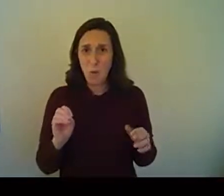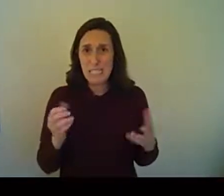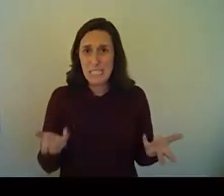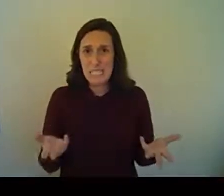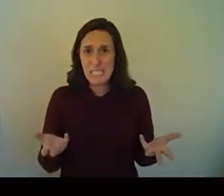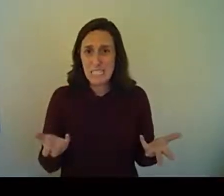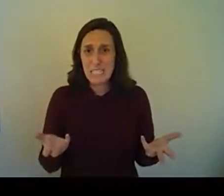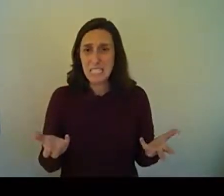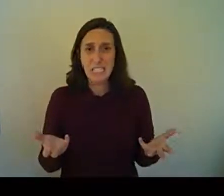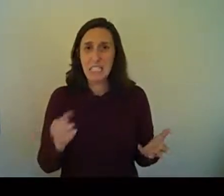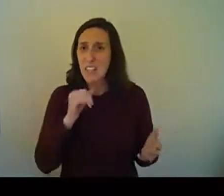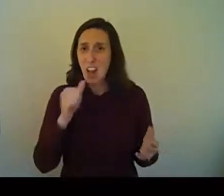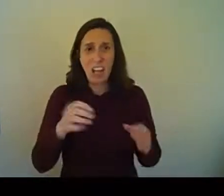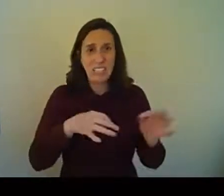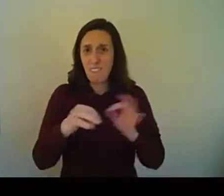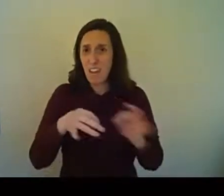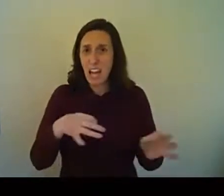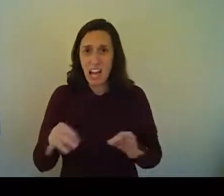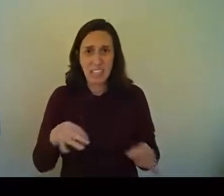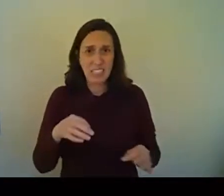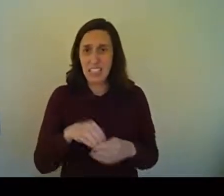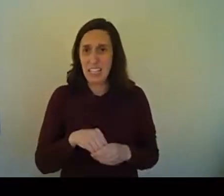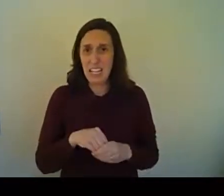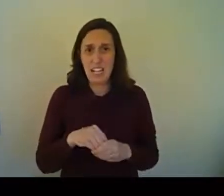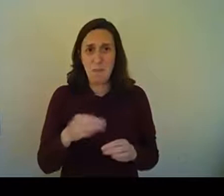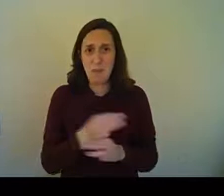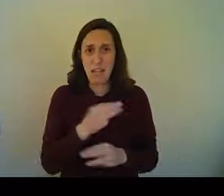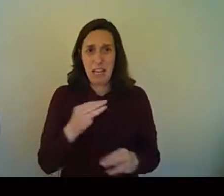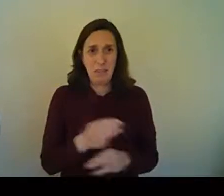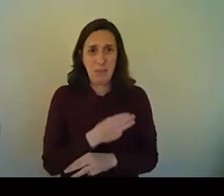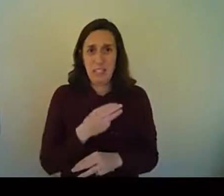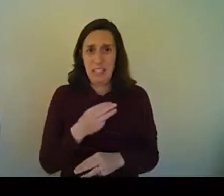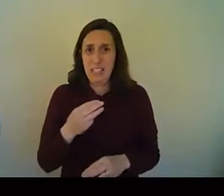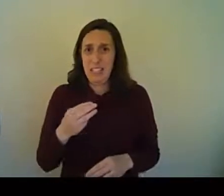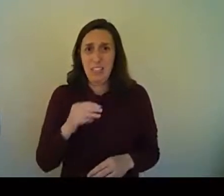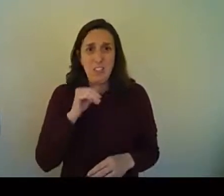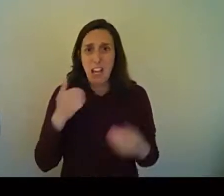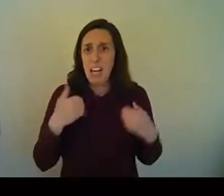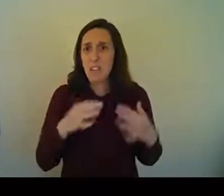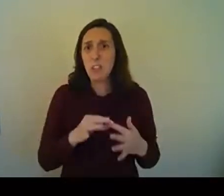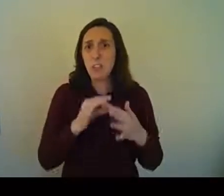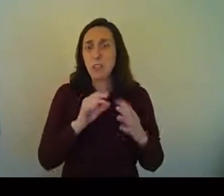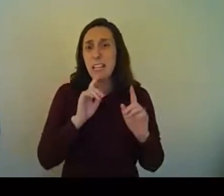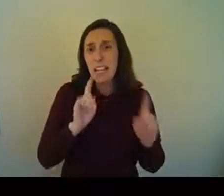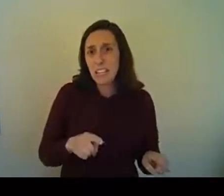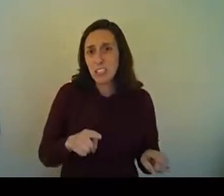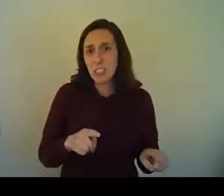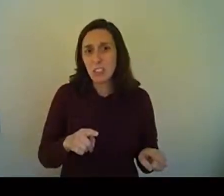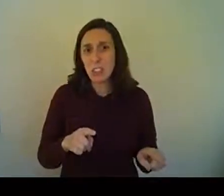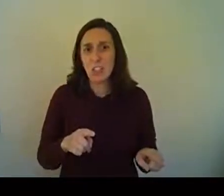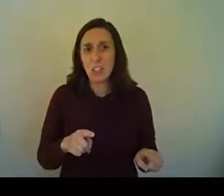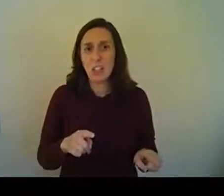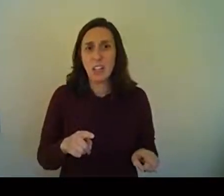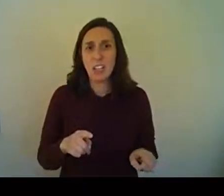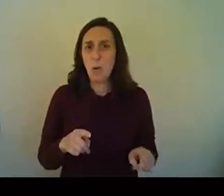operation of division, zero doesn't make sense. It doesn't give us a unique answer, or the concept of something being in